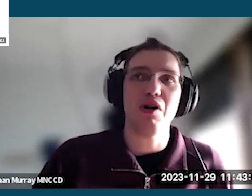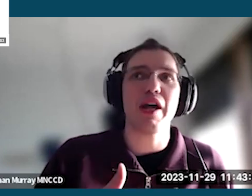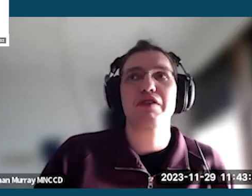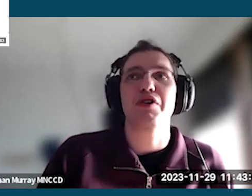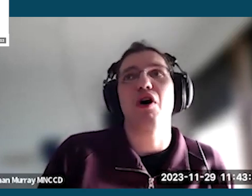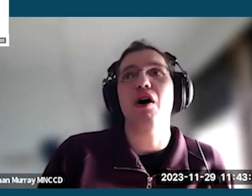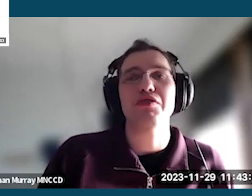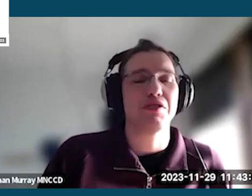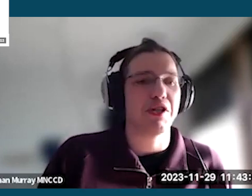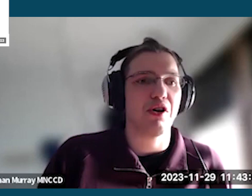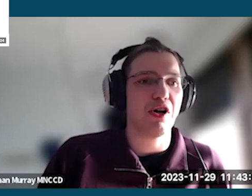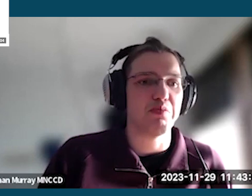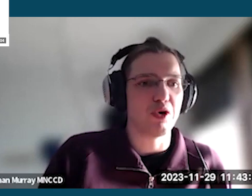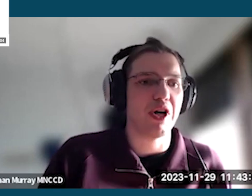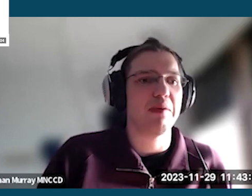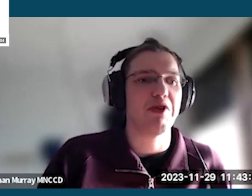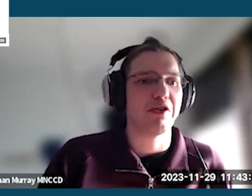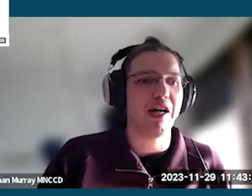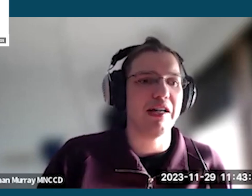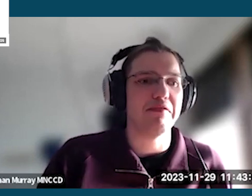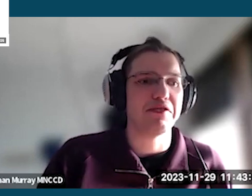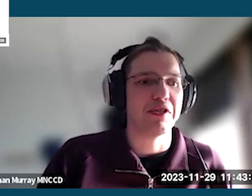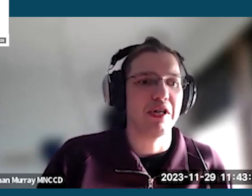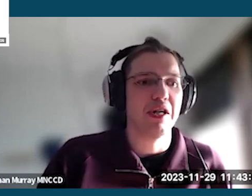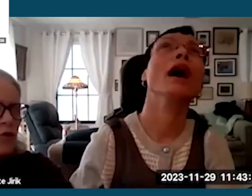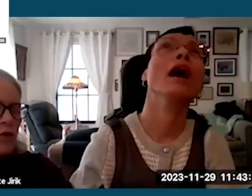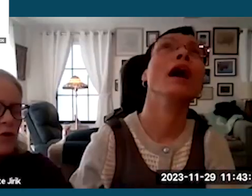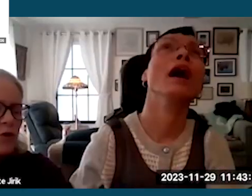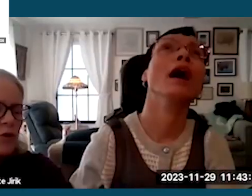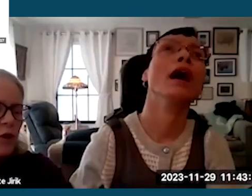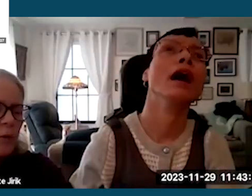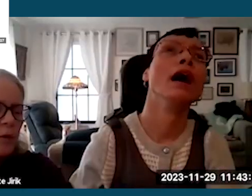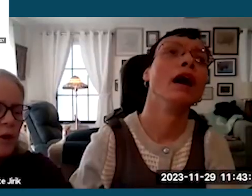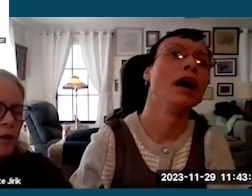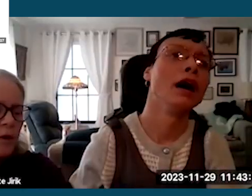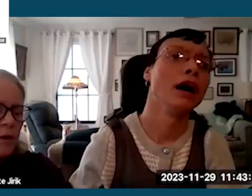It's all the extra costs that cost more time in our lives.